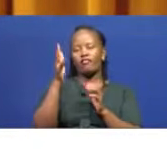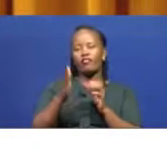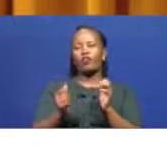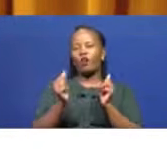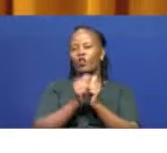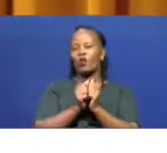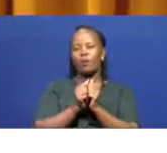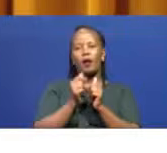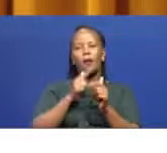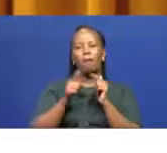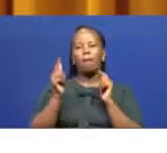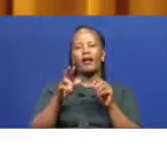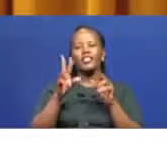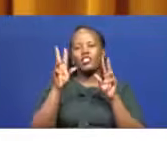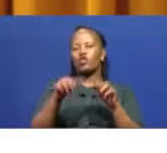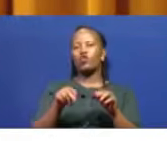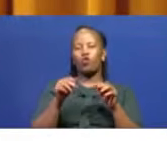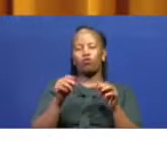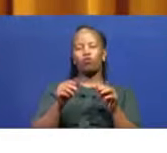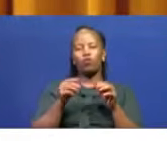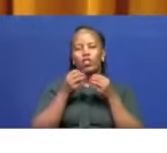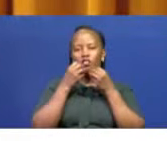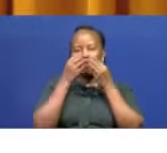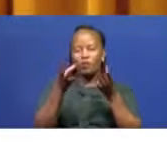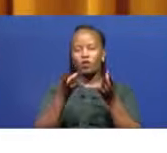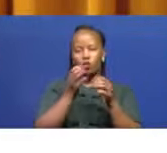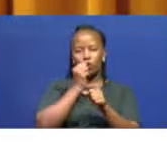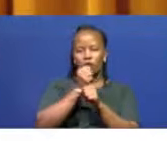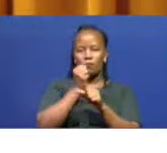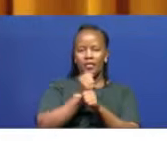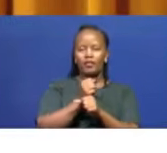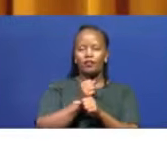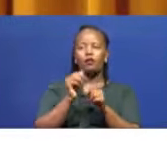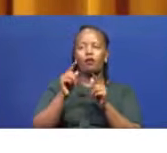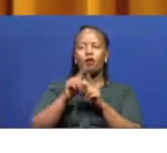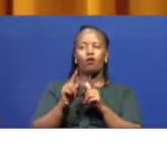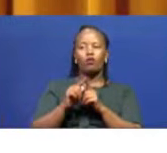no proper notification was made, and MPs